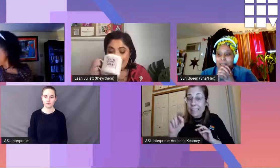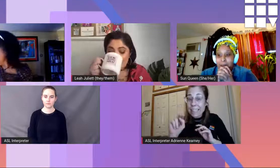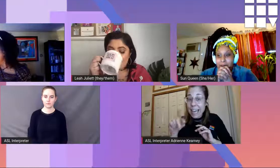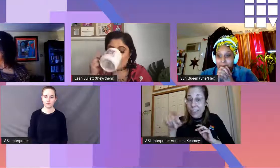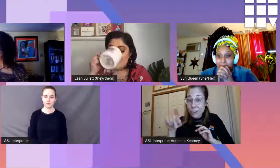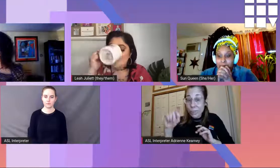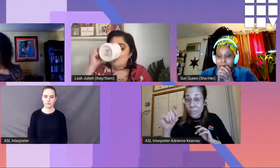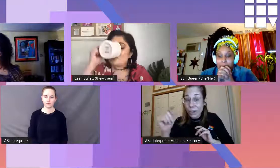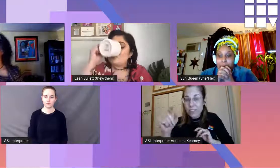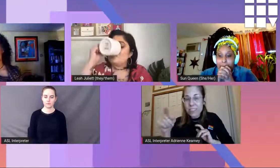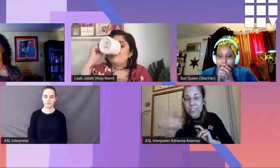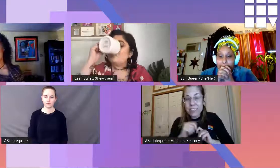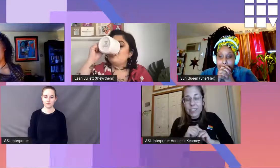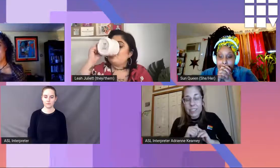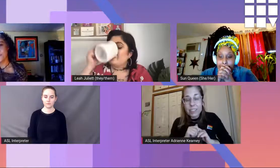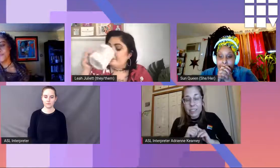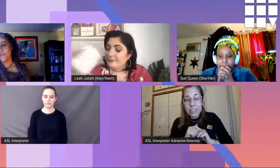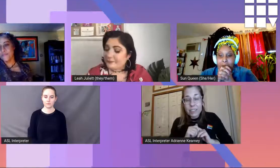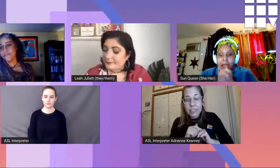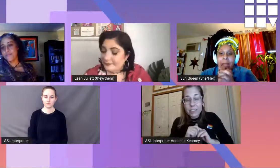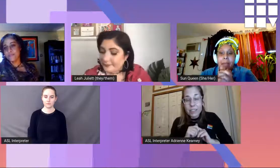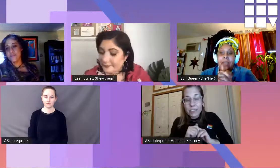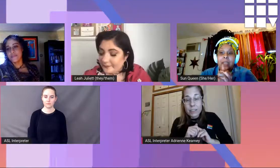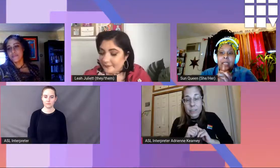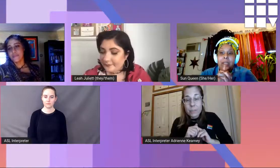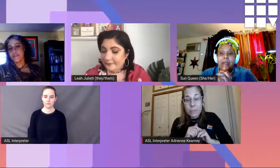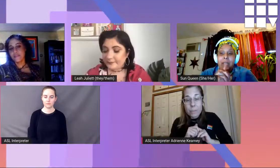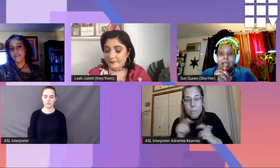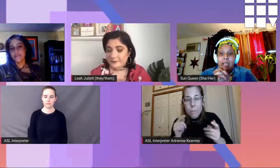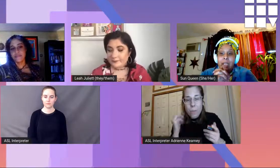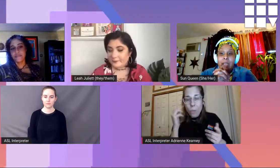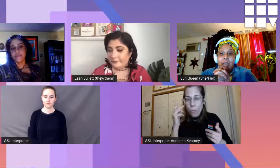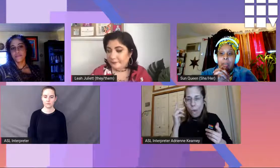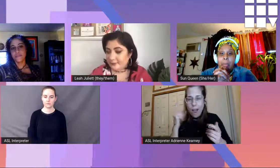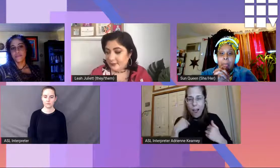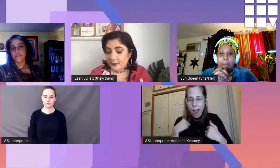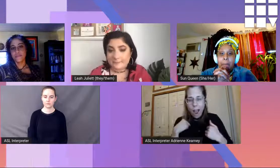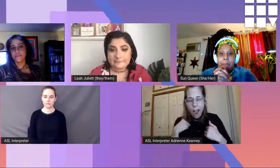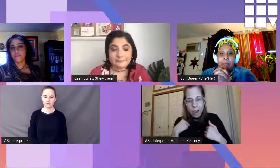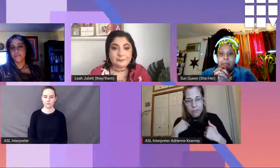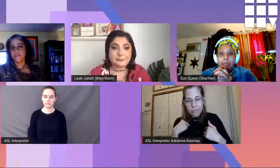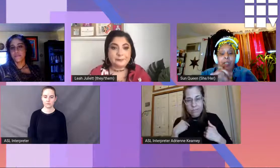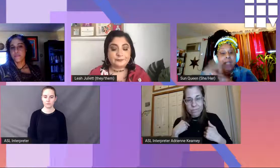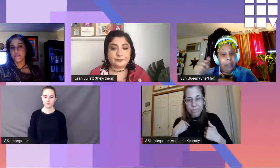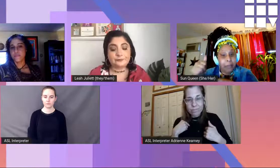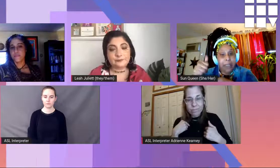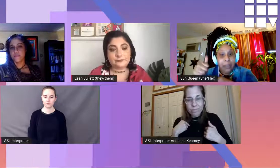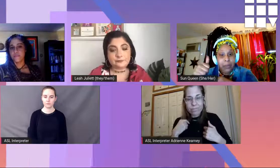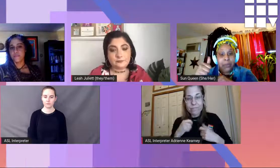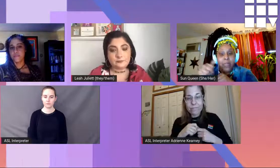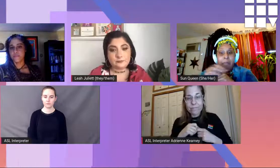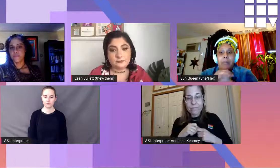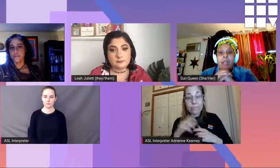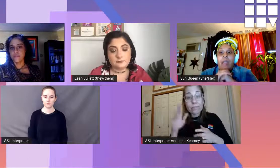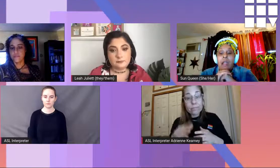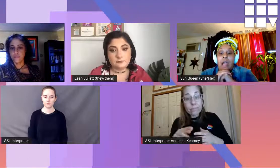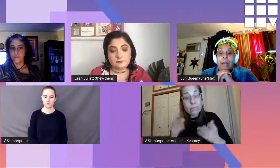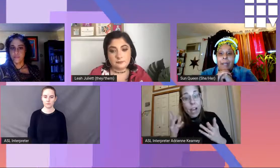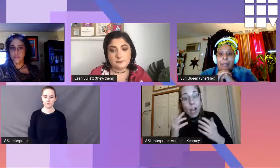What is out there? I believe in sharing my